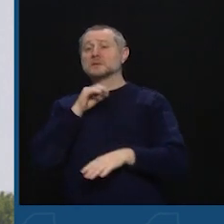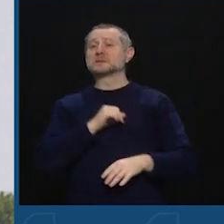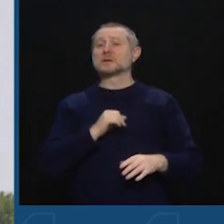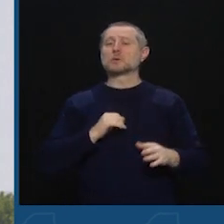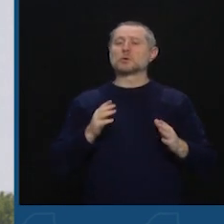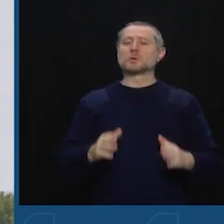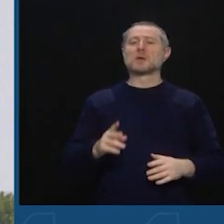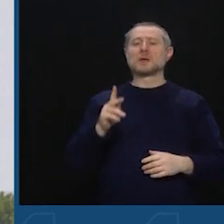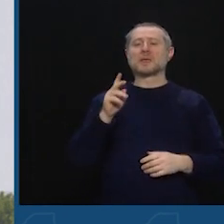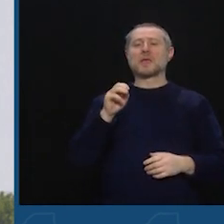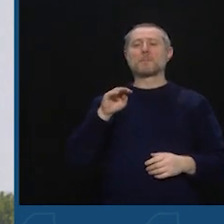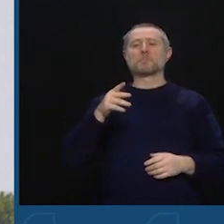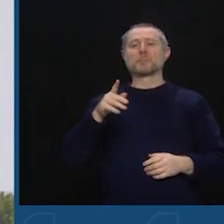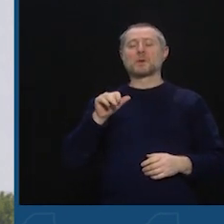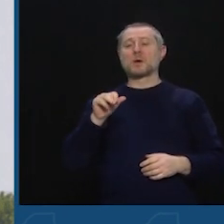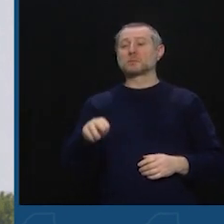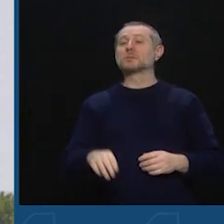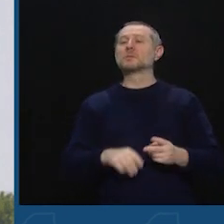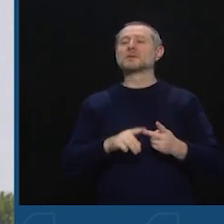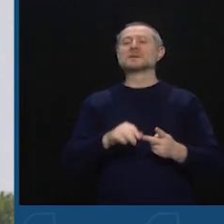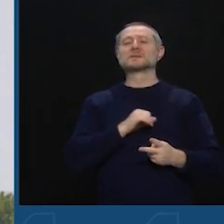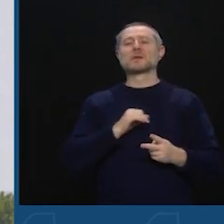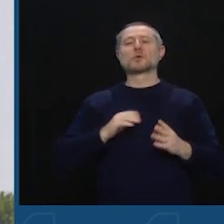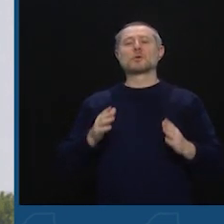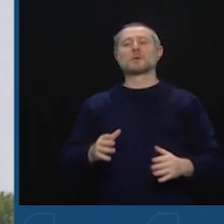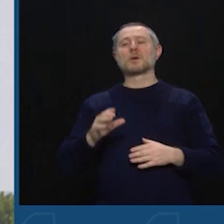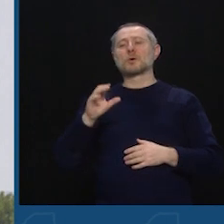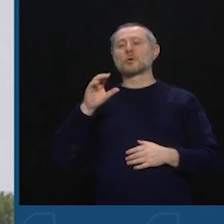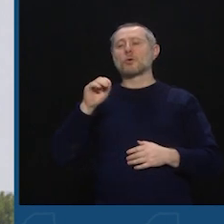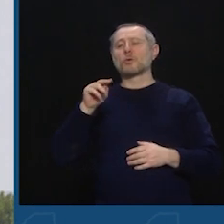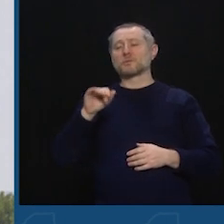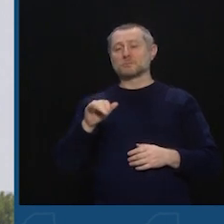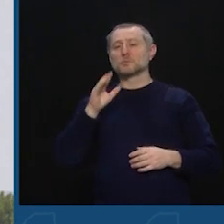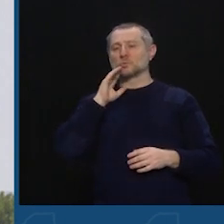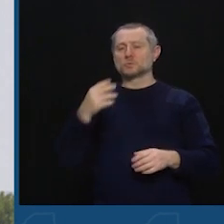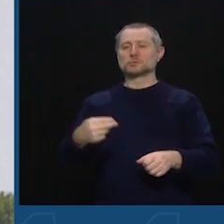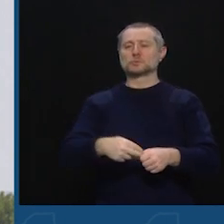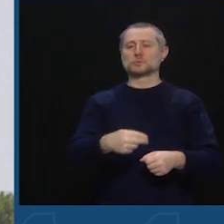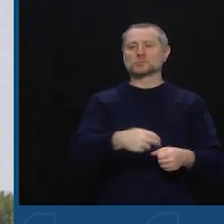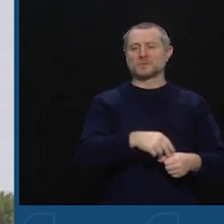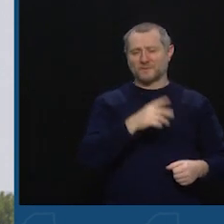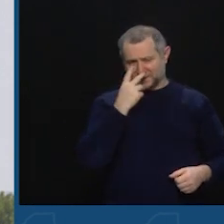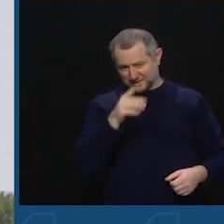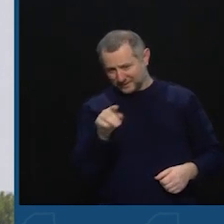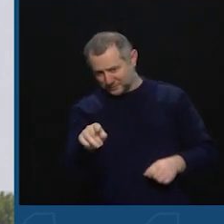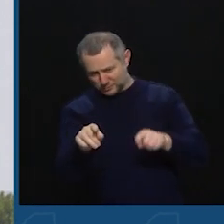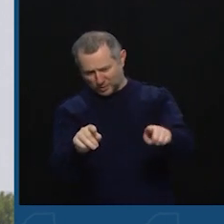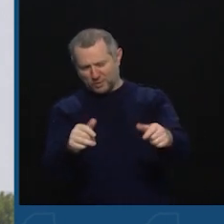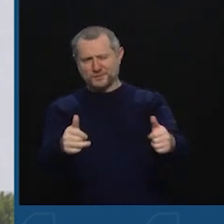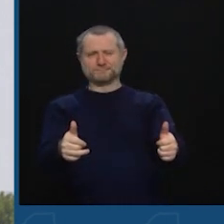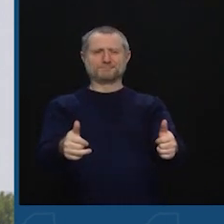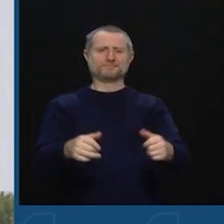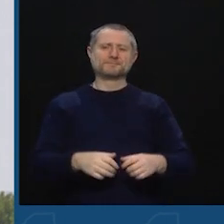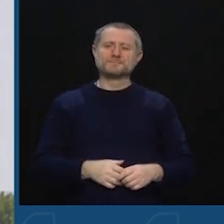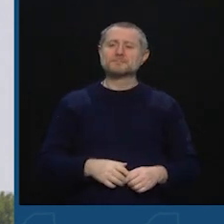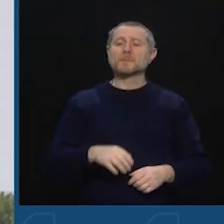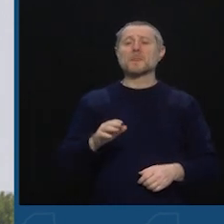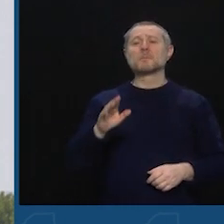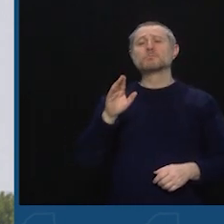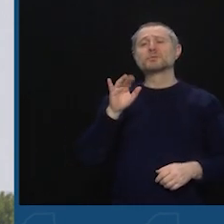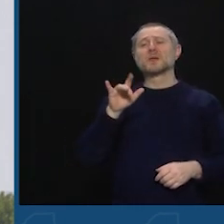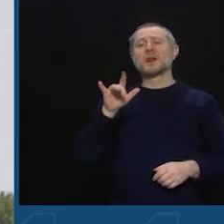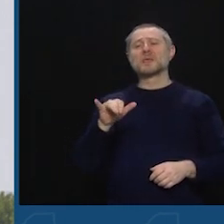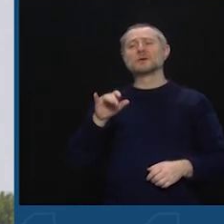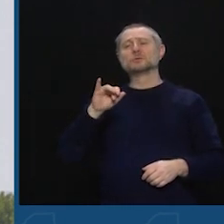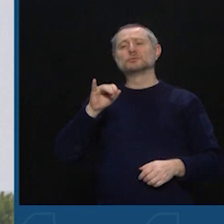to see her. And Senator Jeremy Cooney, I believe, is joining us. Senator, oh, there you are. Okay, looking right at you. And Billy Jones, as I mentioned, Kerry